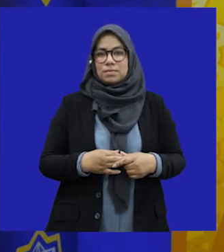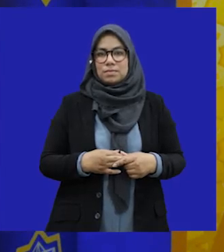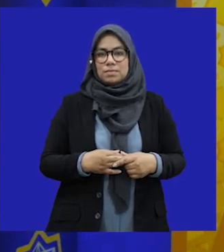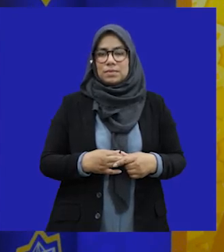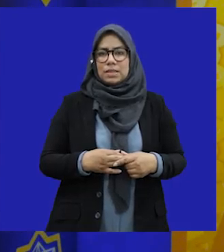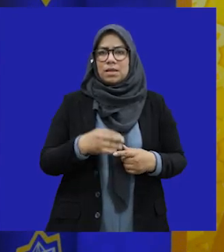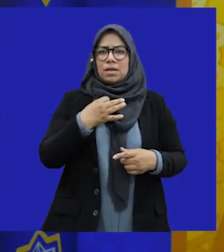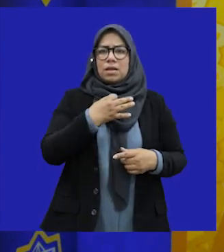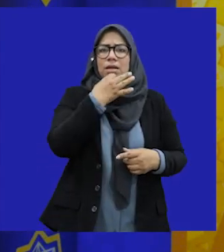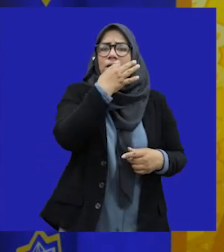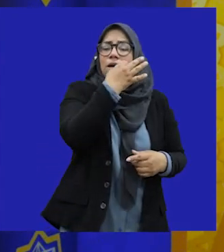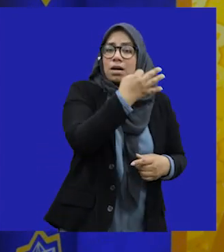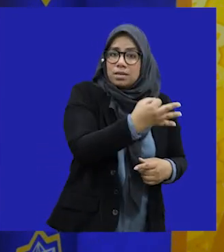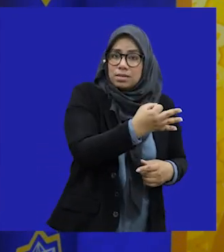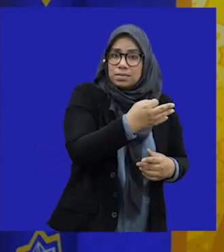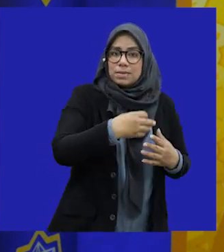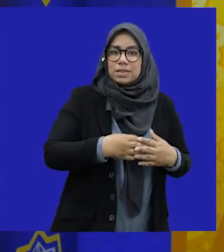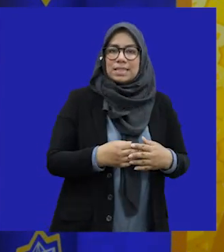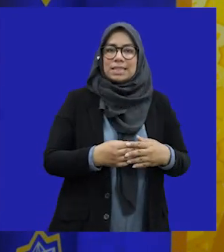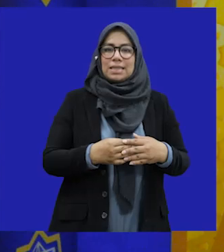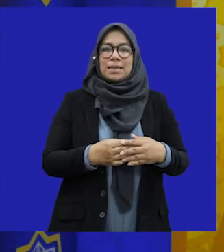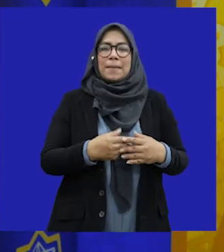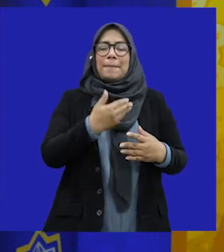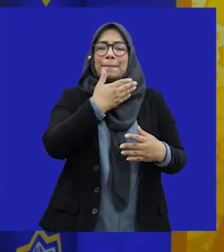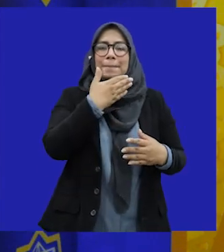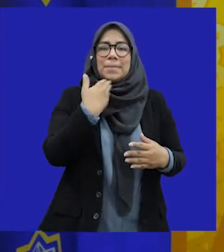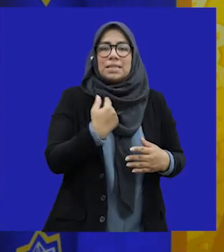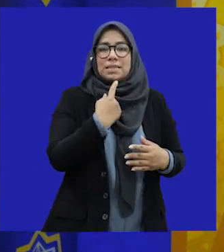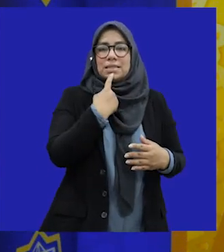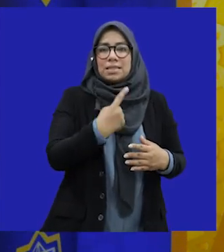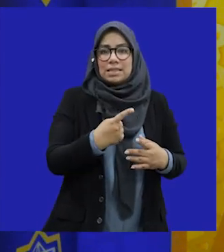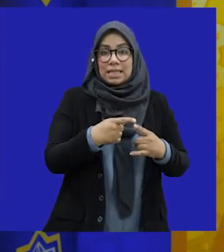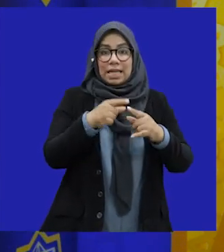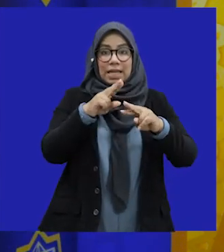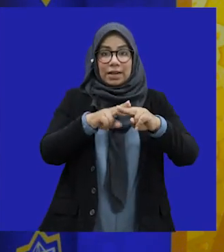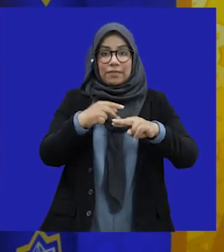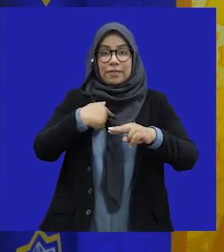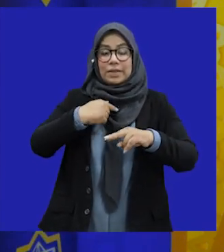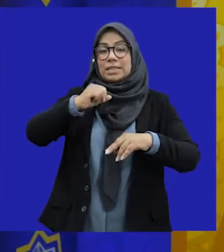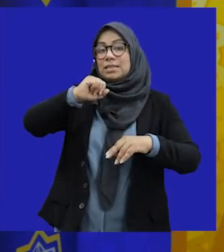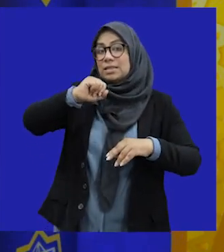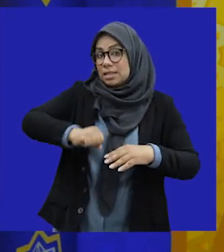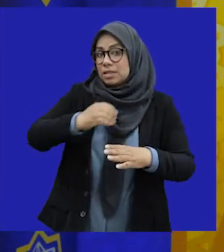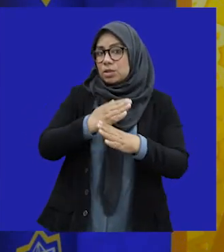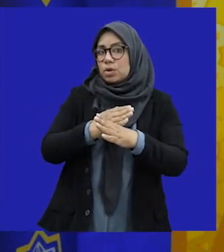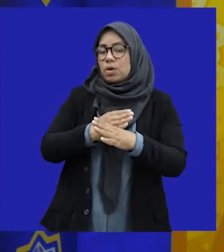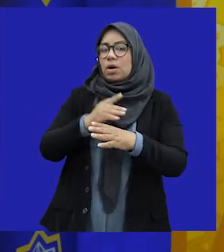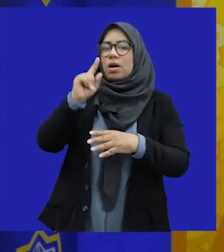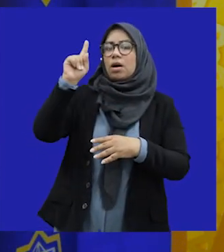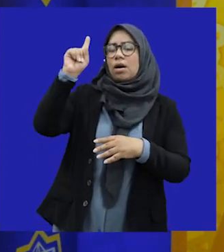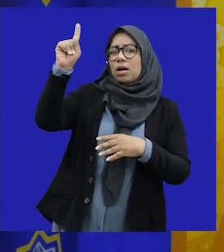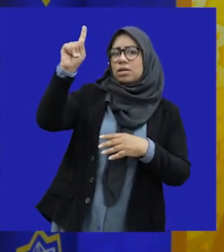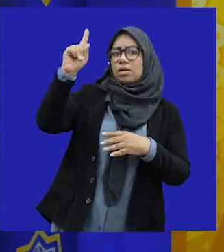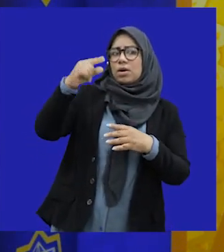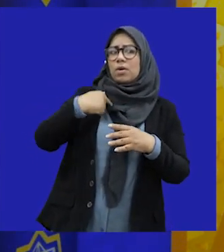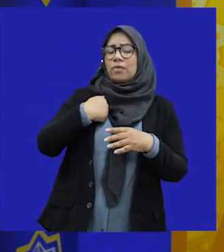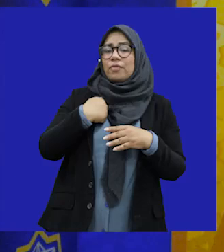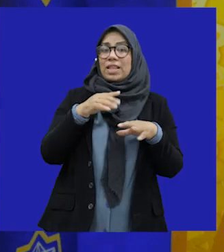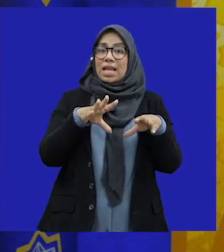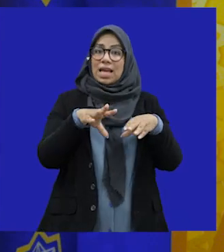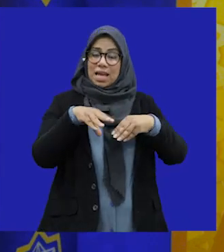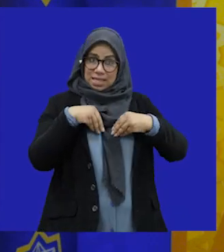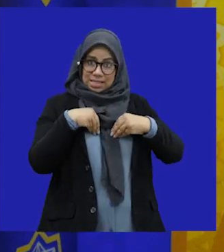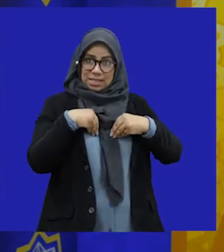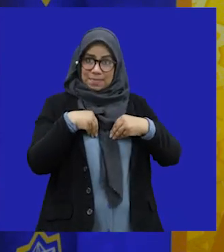Ma'dan says, I asked him to inform me of an action that if I were to do it, that Allah Azza wa Jal will